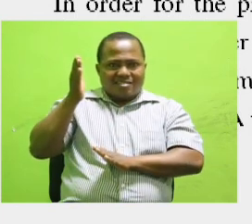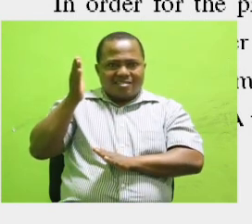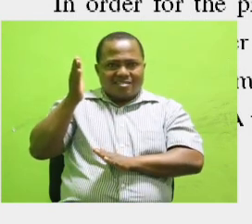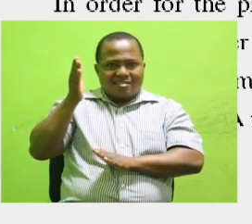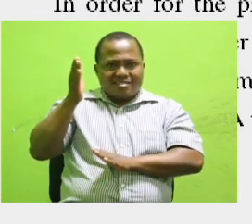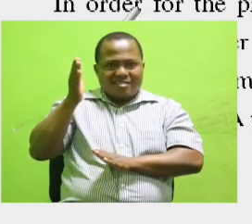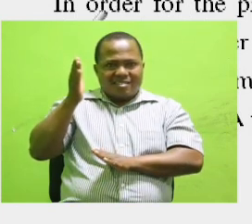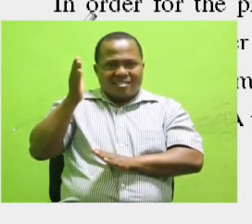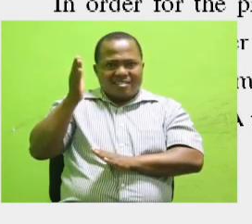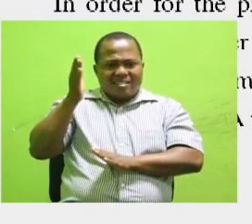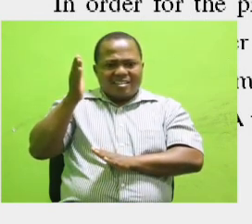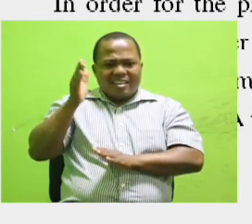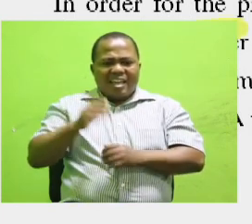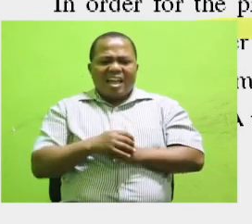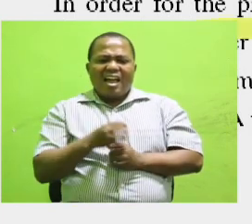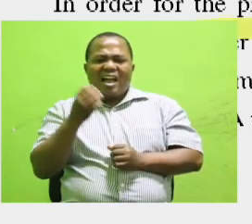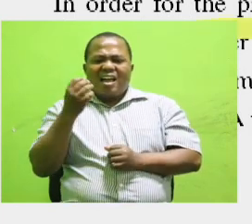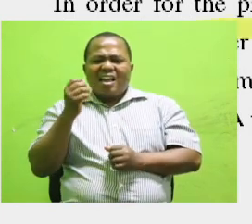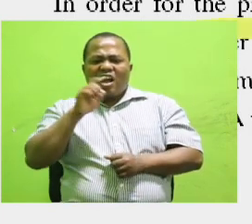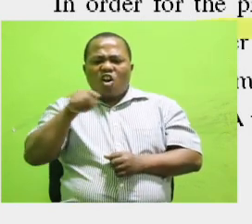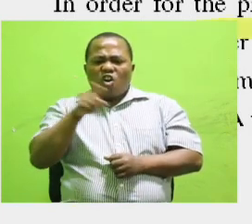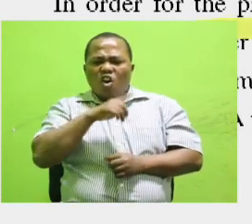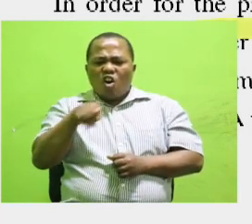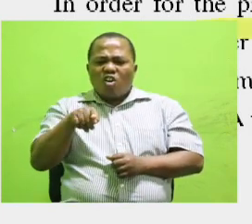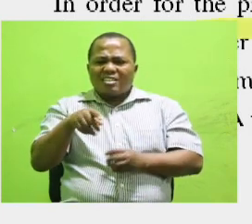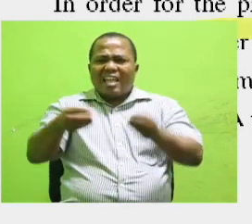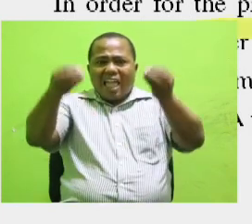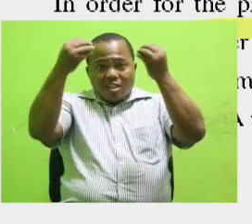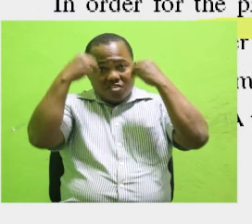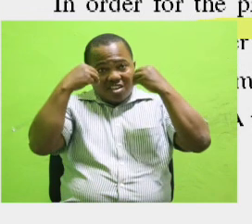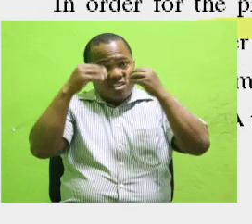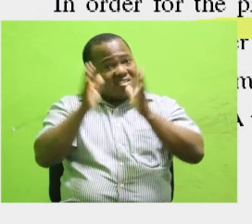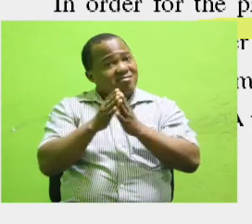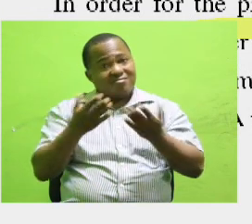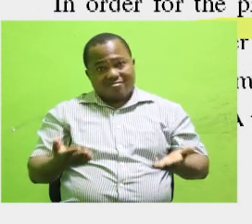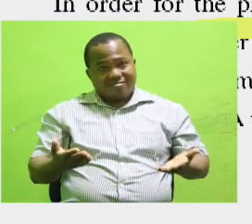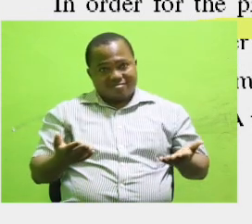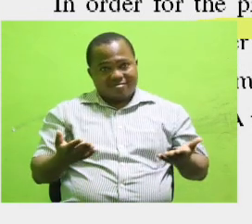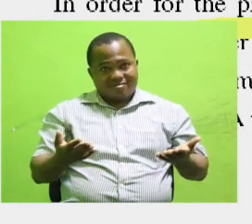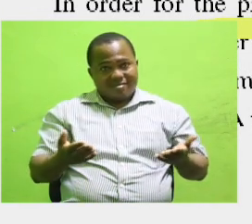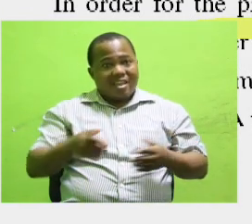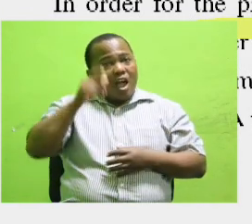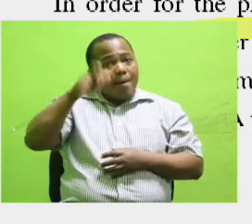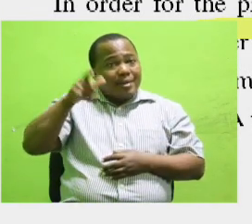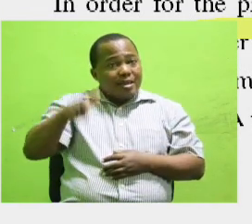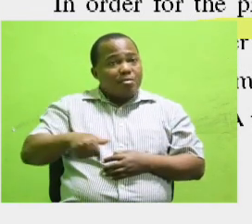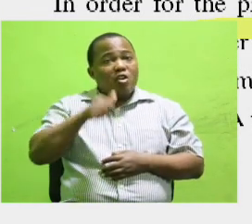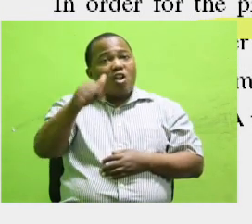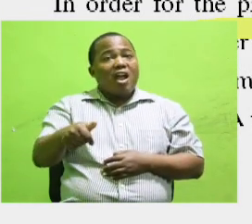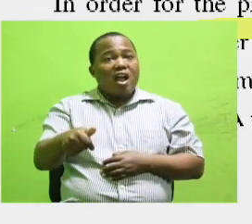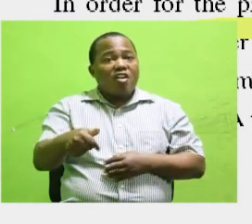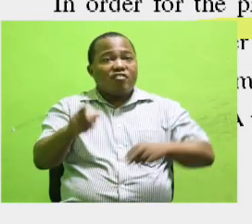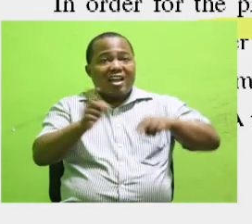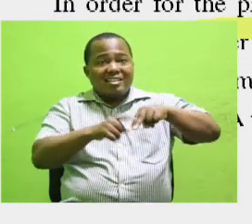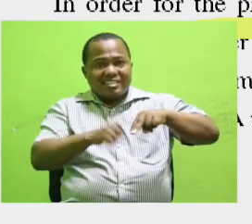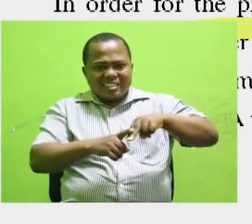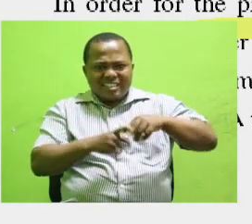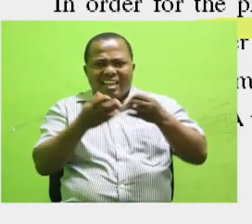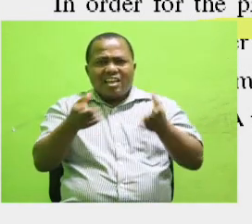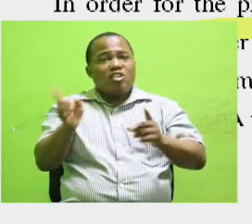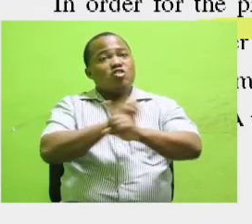education for the families and other people taking care of people living with HIV AIDS. So education is the key in